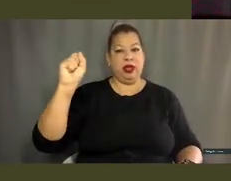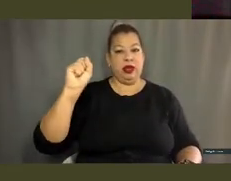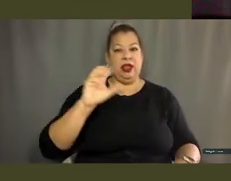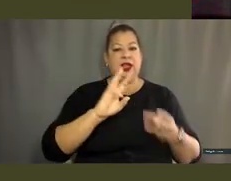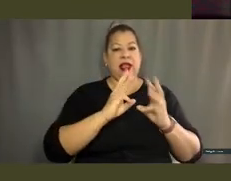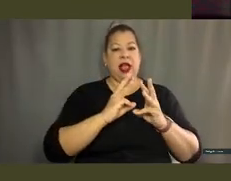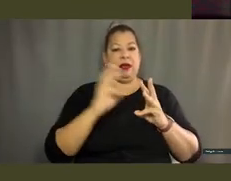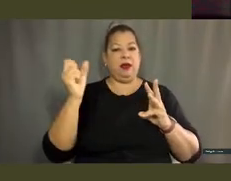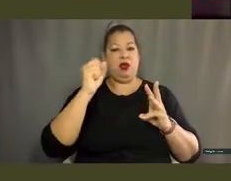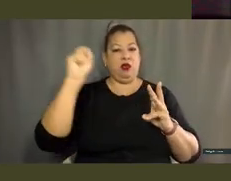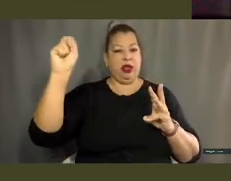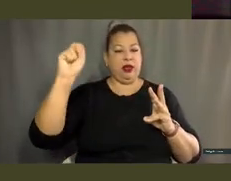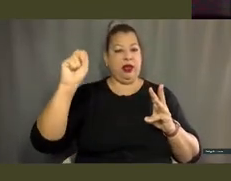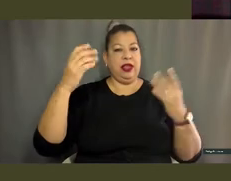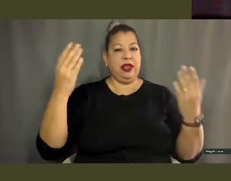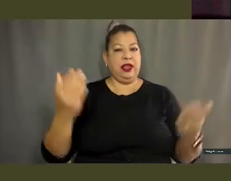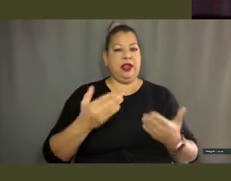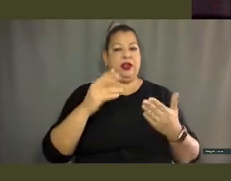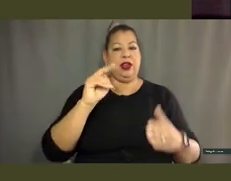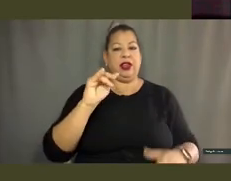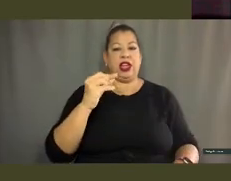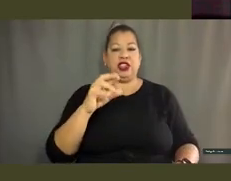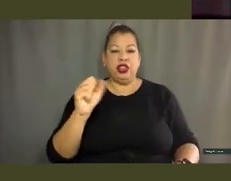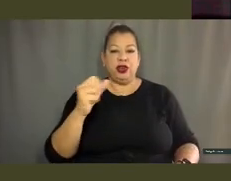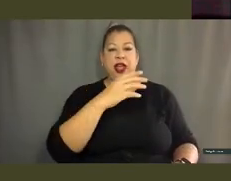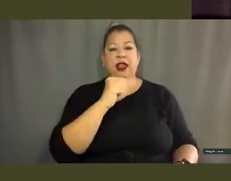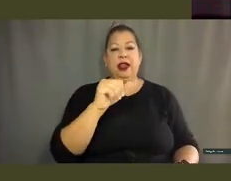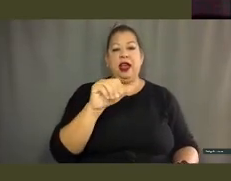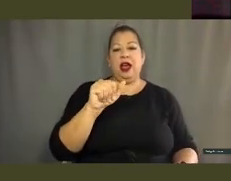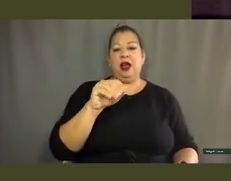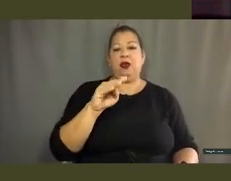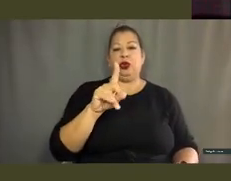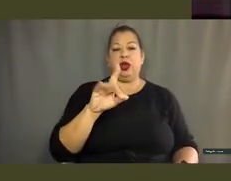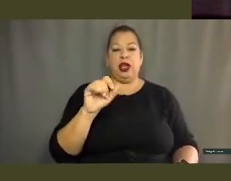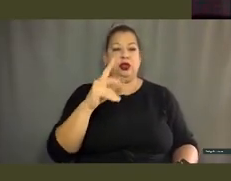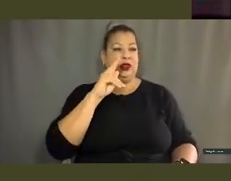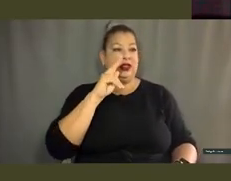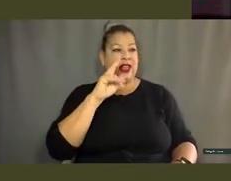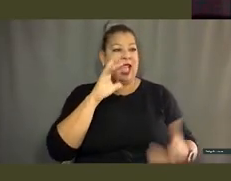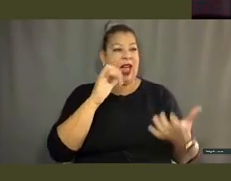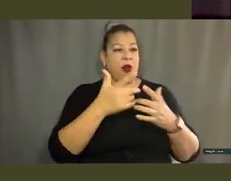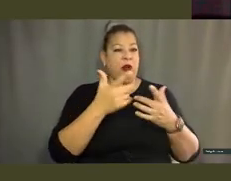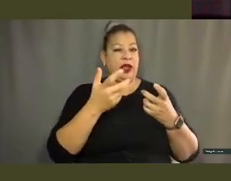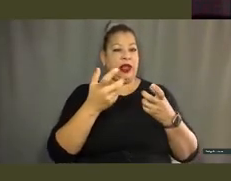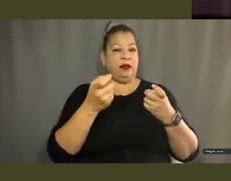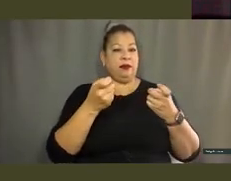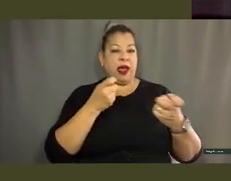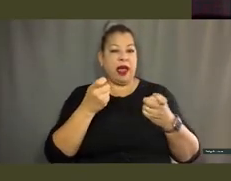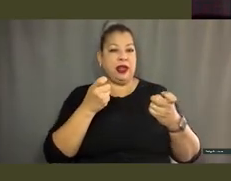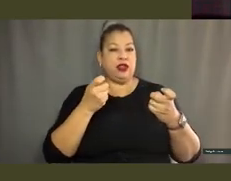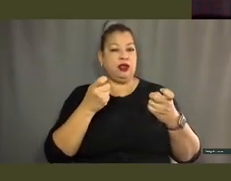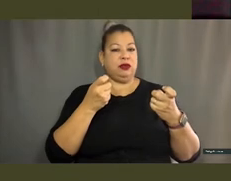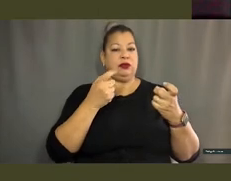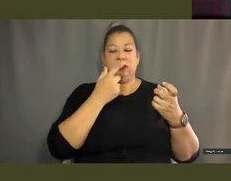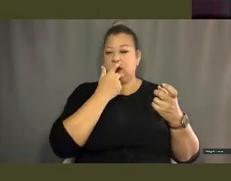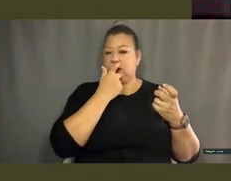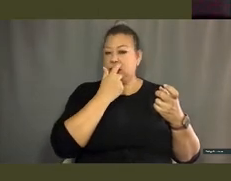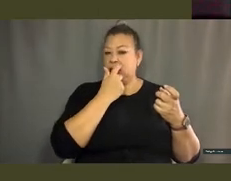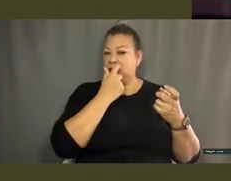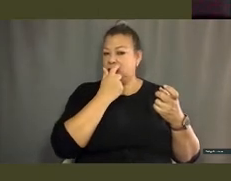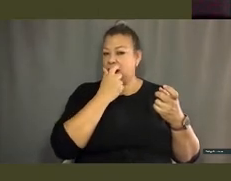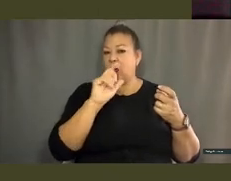in Nigeria, in Abuja, trying to see how we can call for the restoration of Lake Chad. Because while I was an undergraduate student,